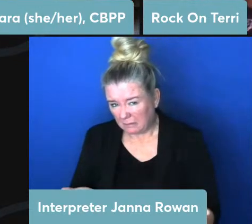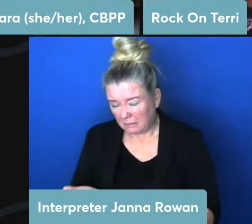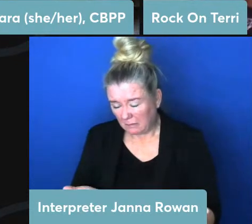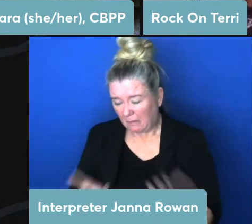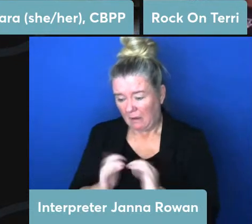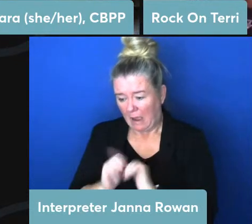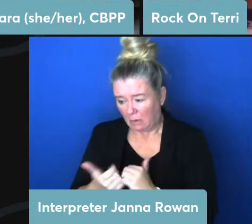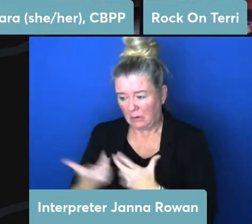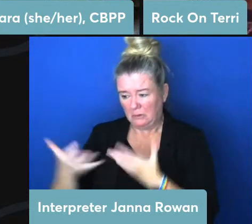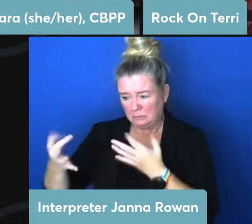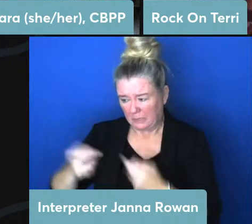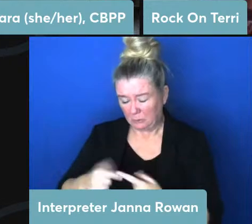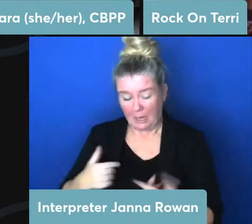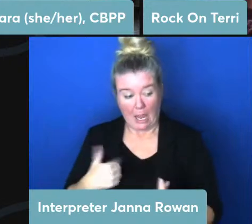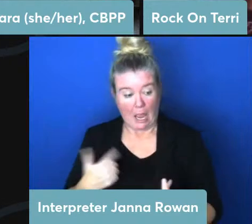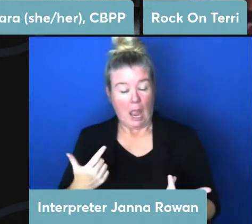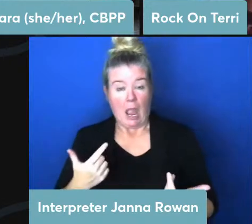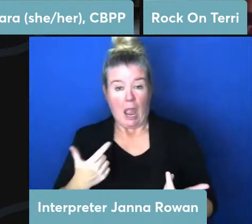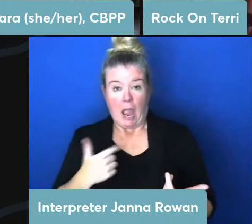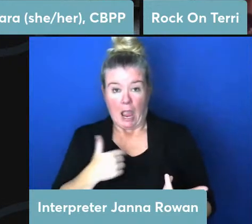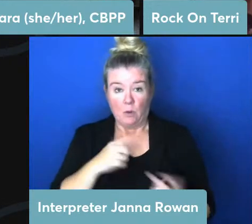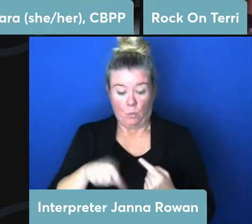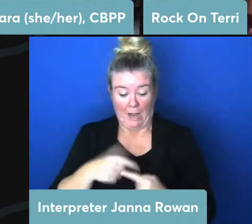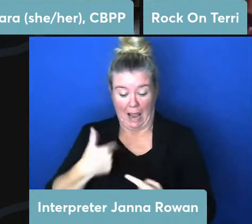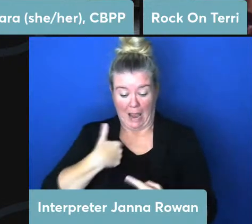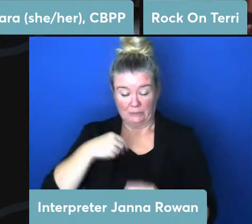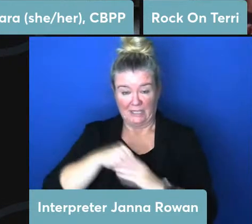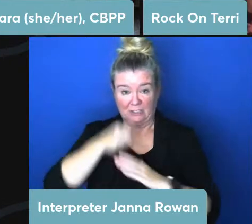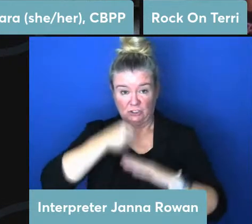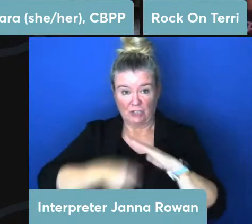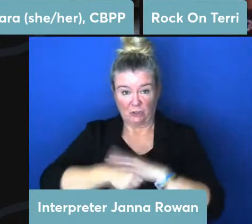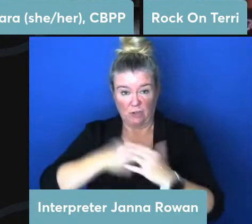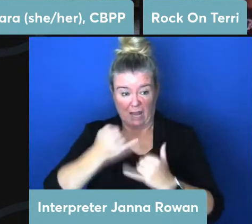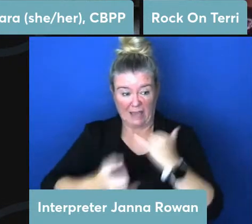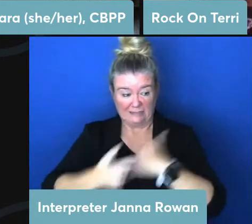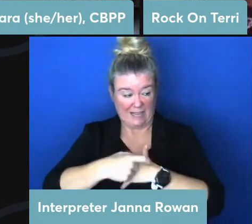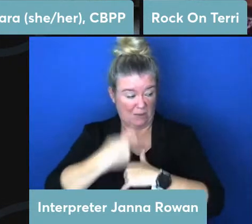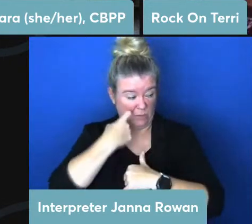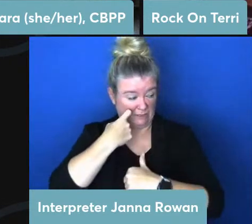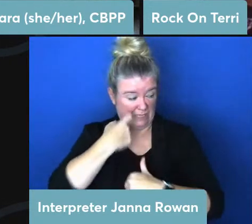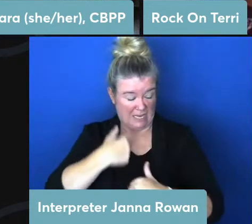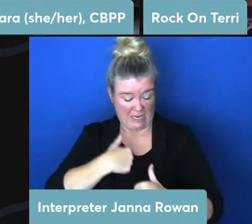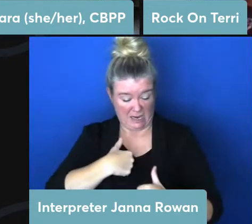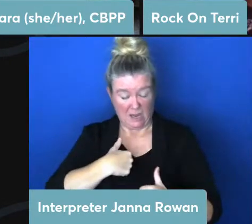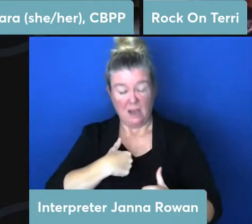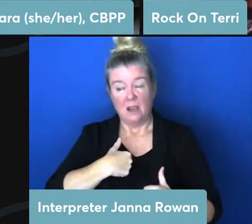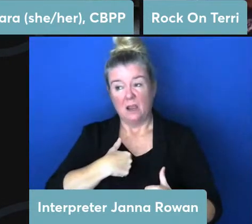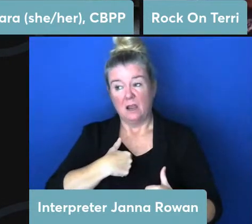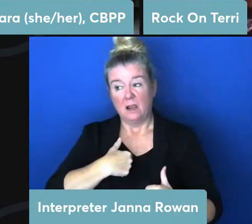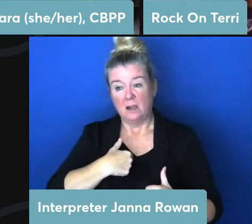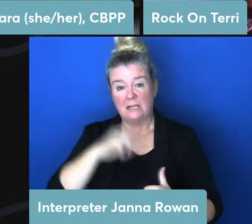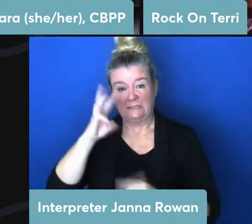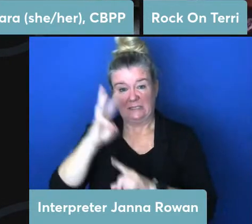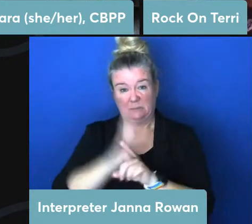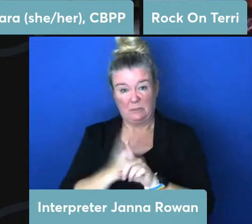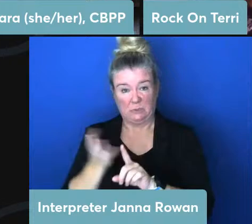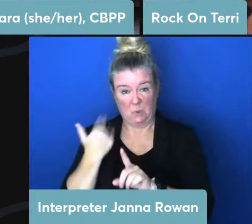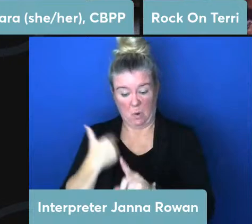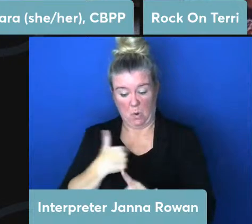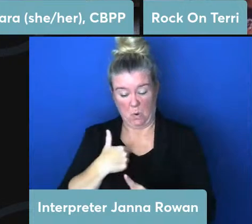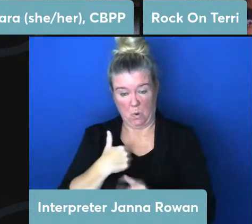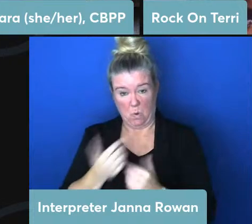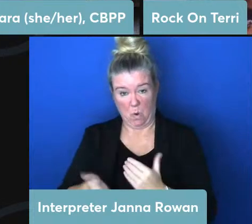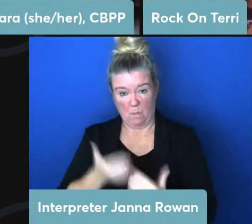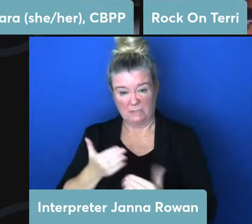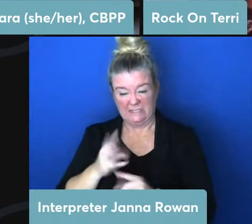How can you explain it? I ended up, when I was in the shelter the last time, which was 6 months ago, almost to